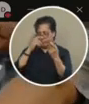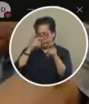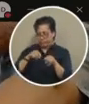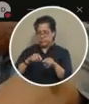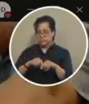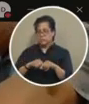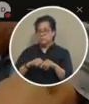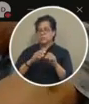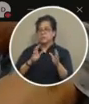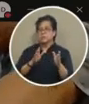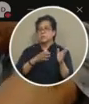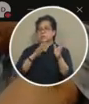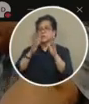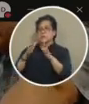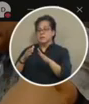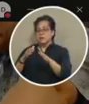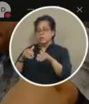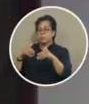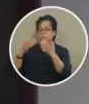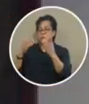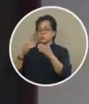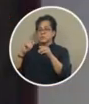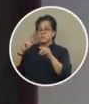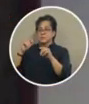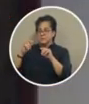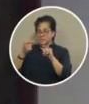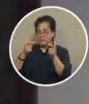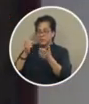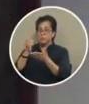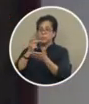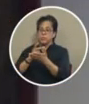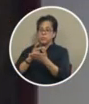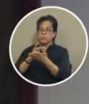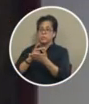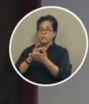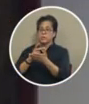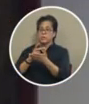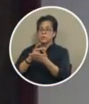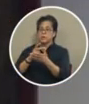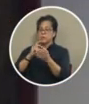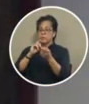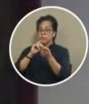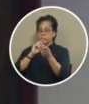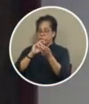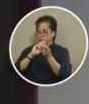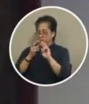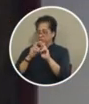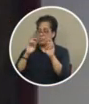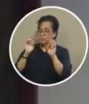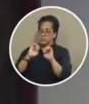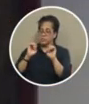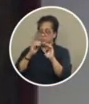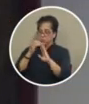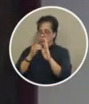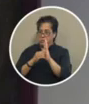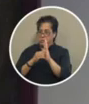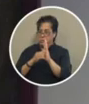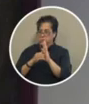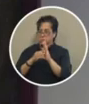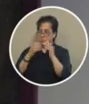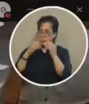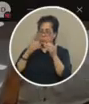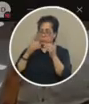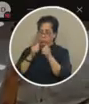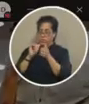unanimously. Now, we do have a motion and a second to approve the revised emergency ordinance. On that motion, Mayor Pro Tem